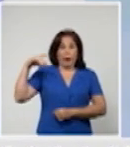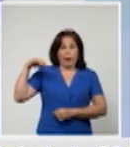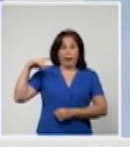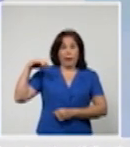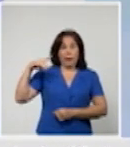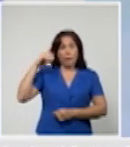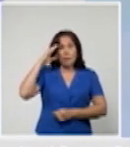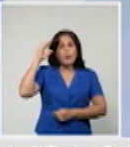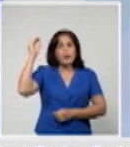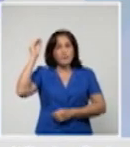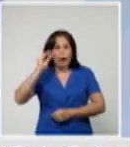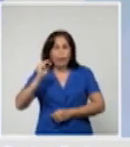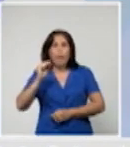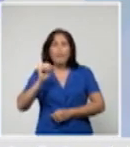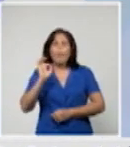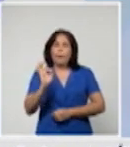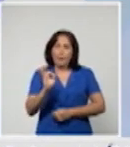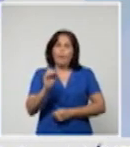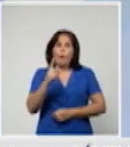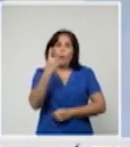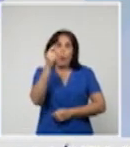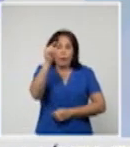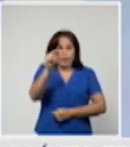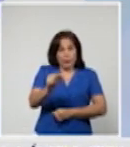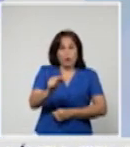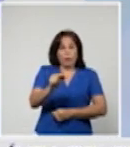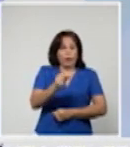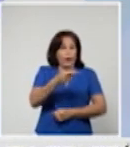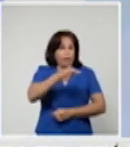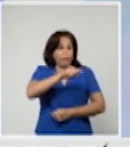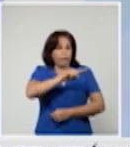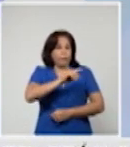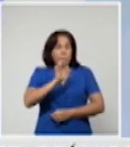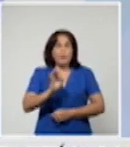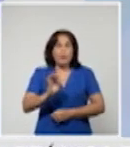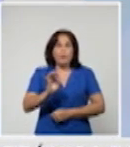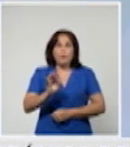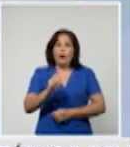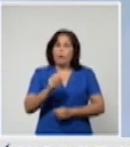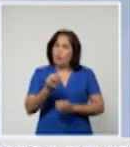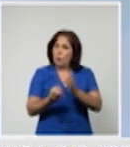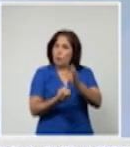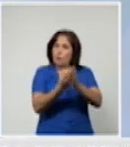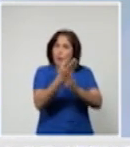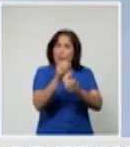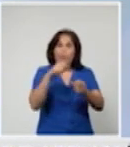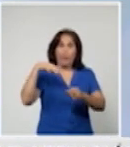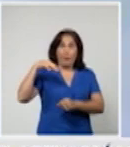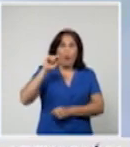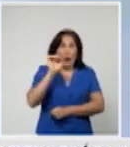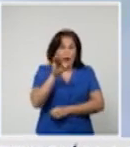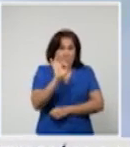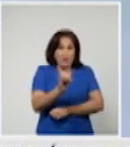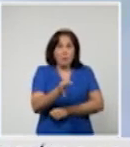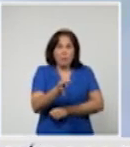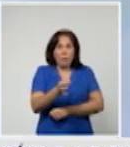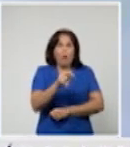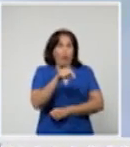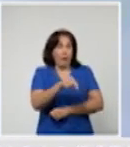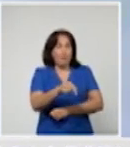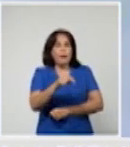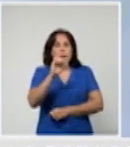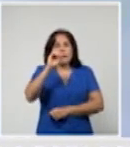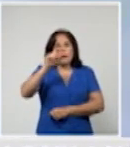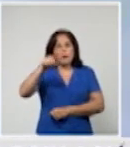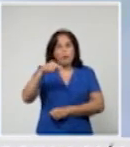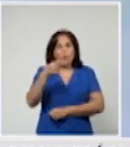at 0.39. In the case of Pinar del Rio, where a person recently tested